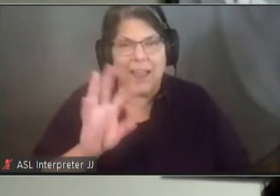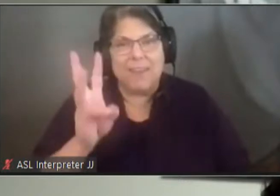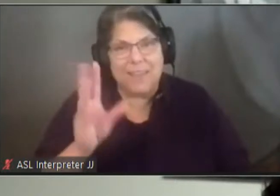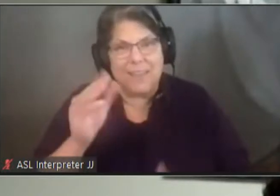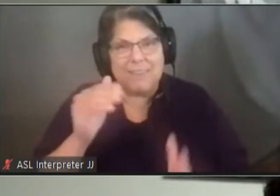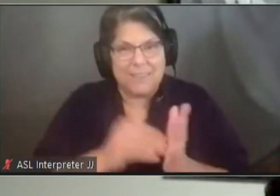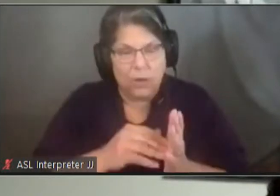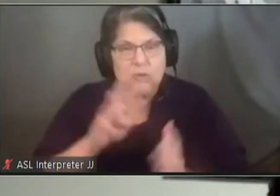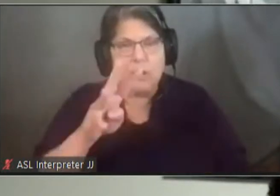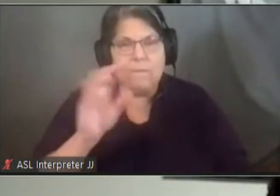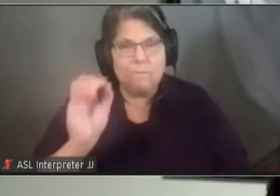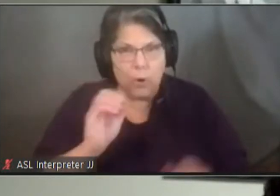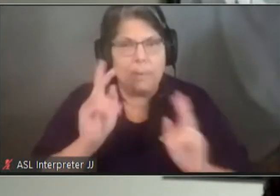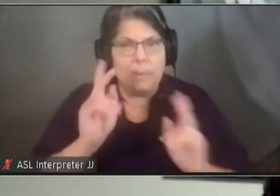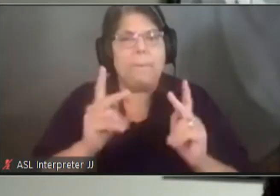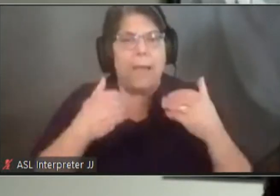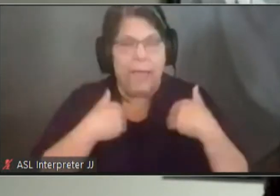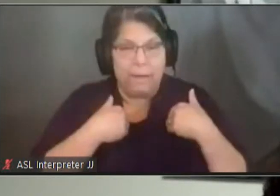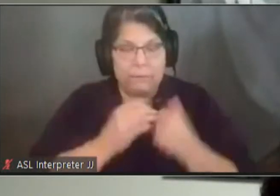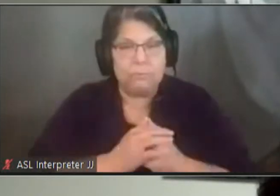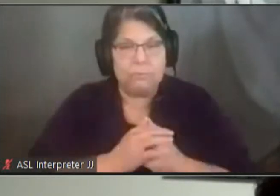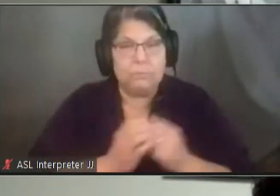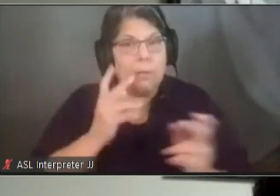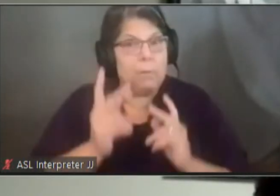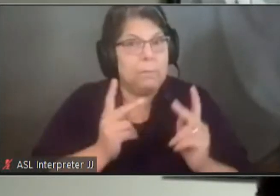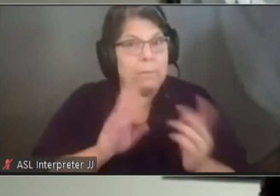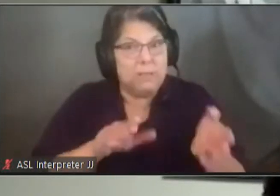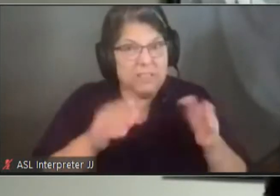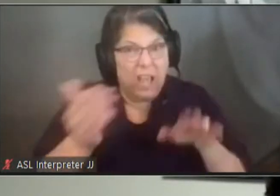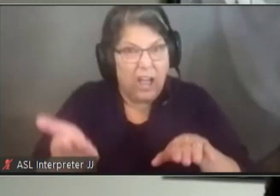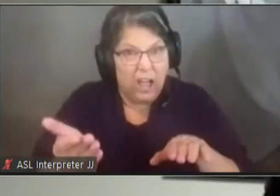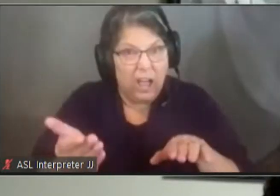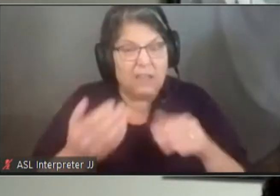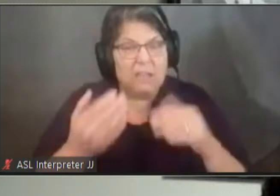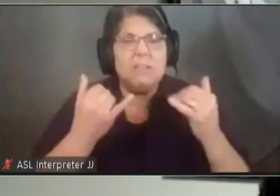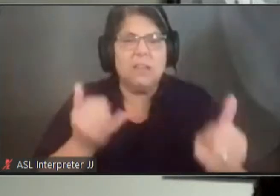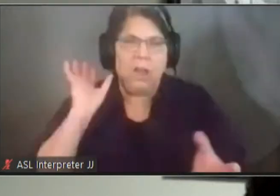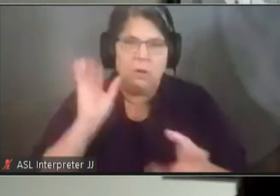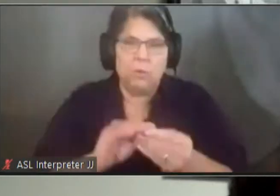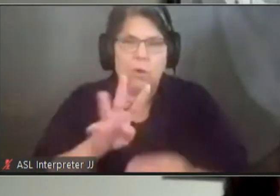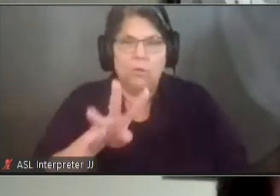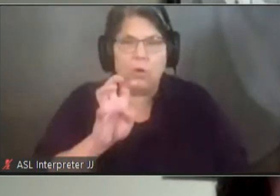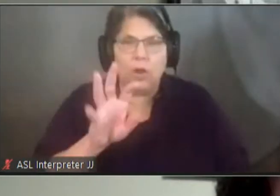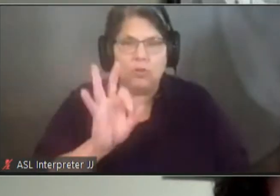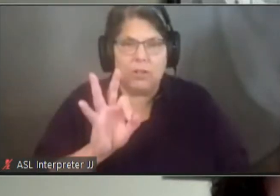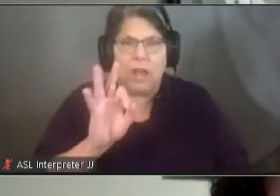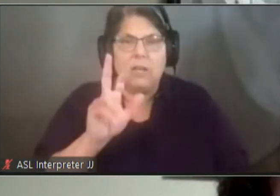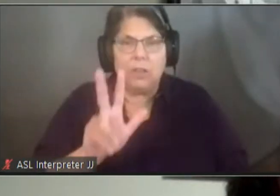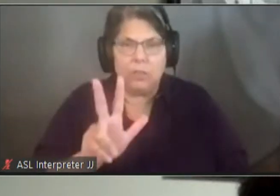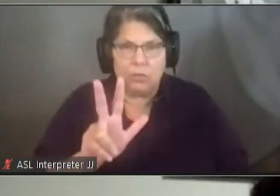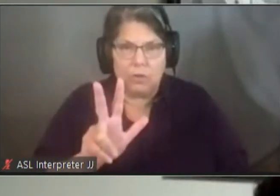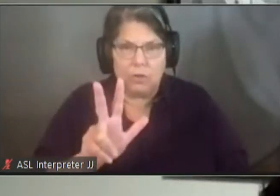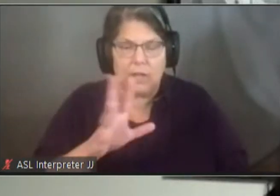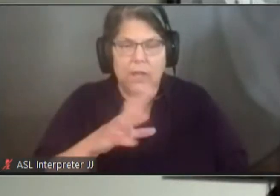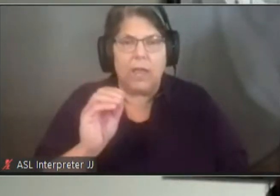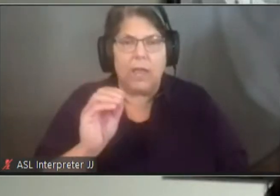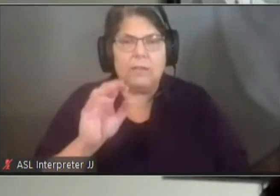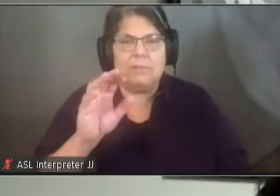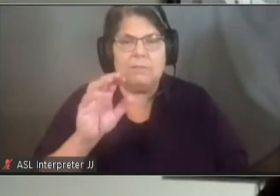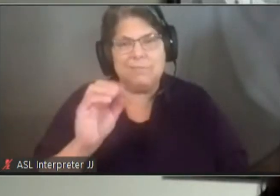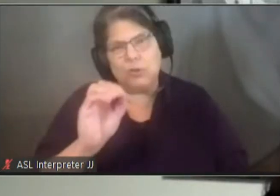27,896,040 cases. The deaths are now 493 and